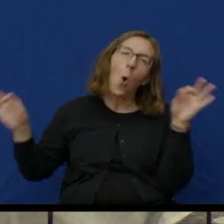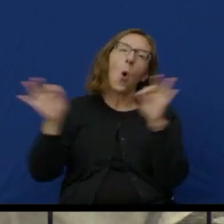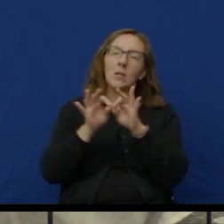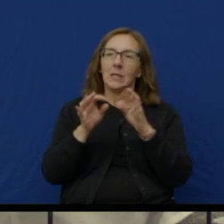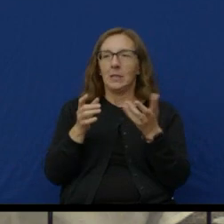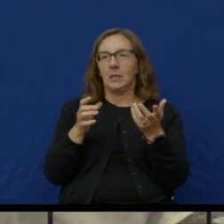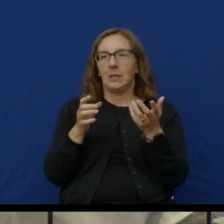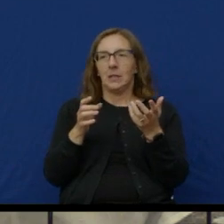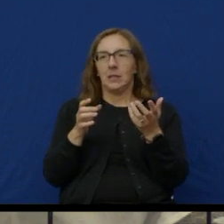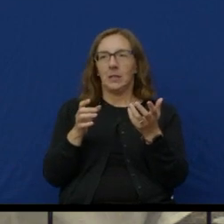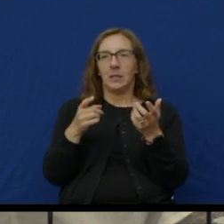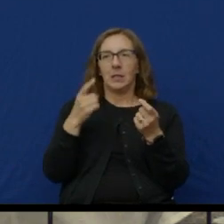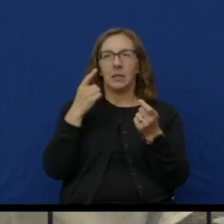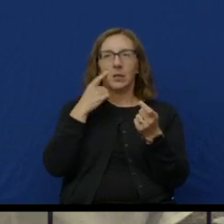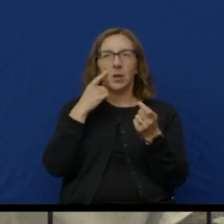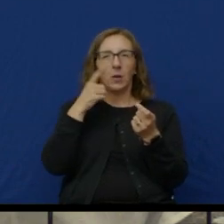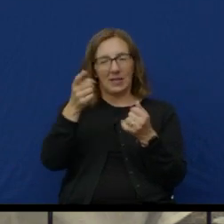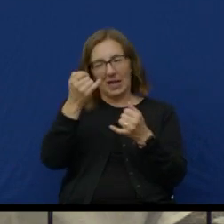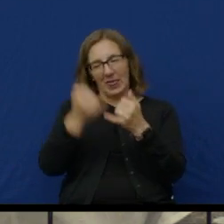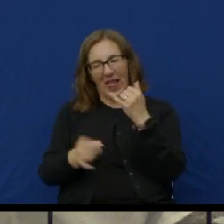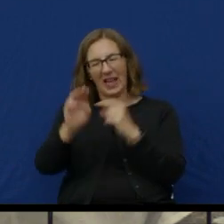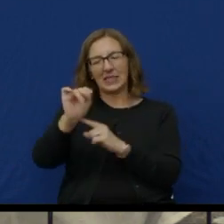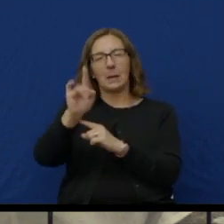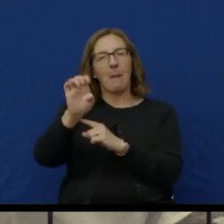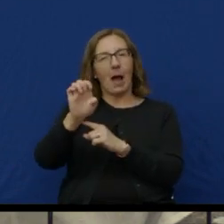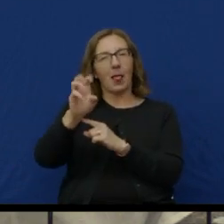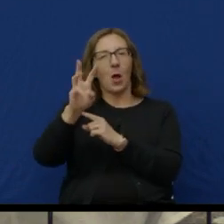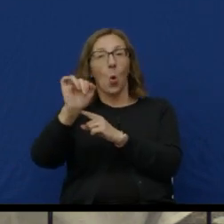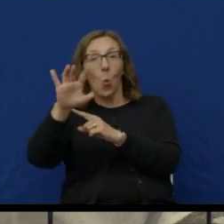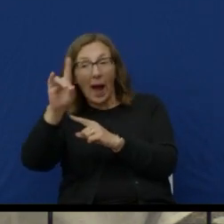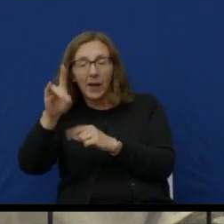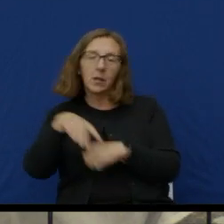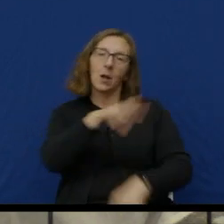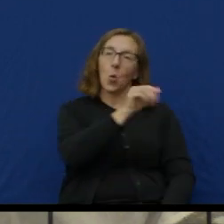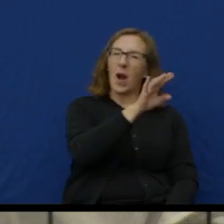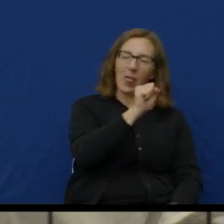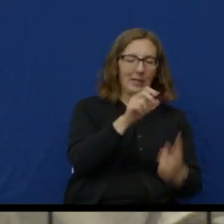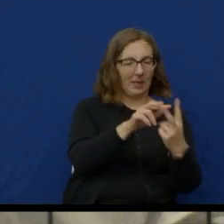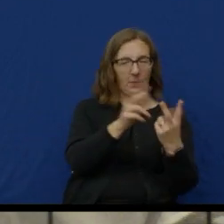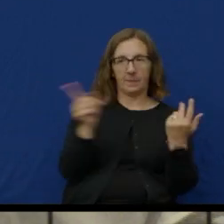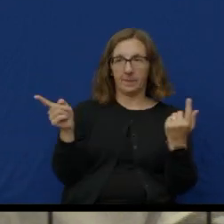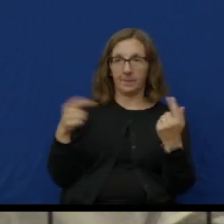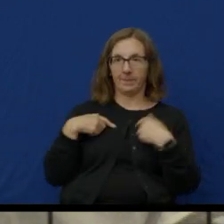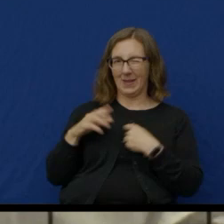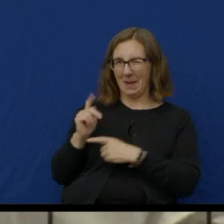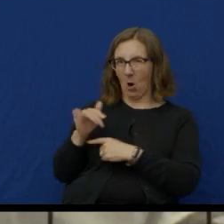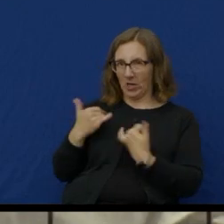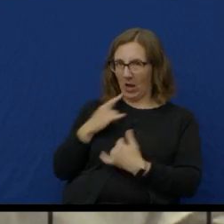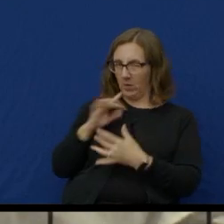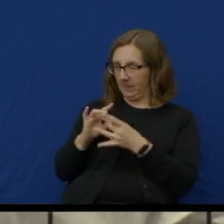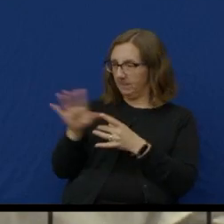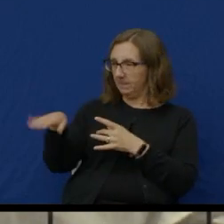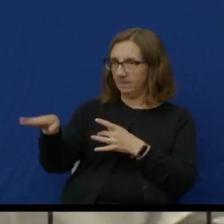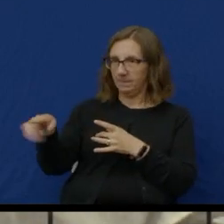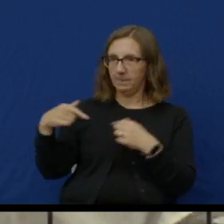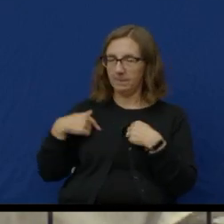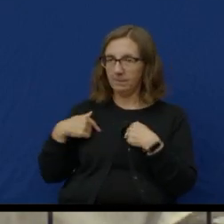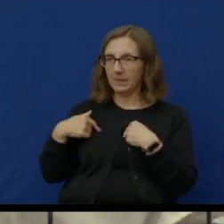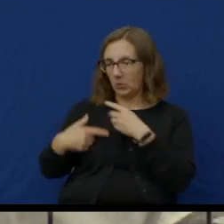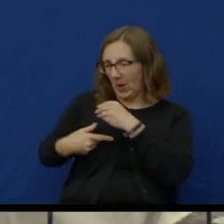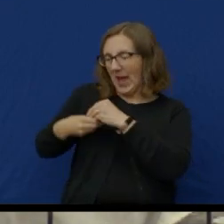wired, it's last mile wireless as well. That's where you're talking about the MiFi devices, Mark. Just a quick add that we are a nation-leading state